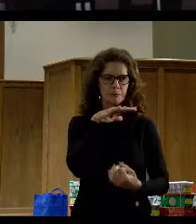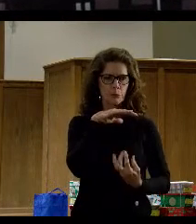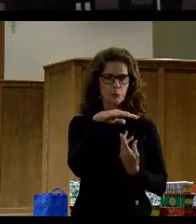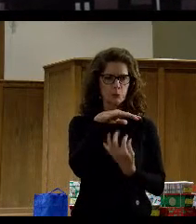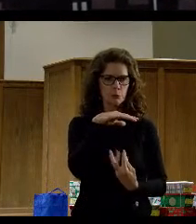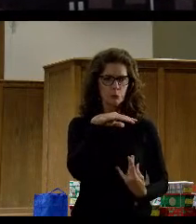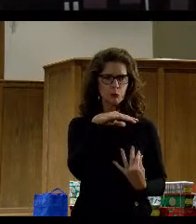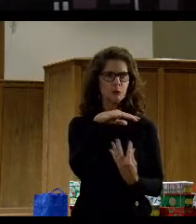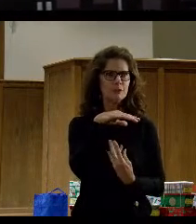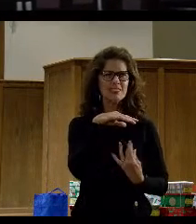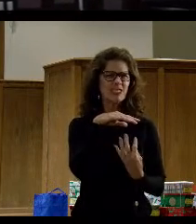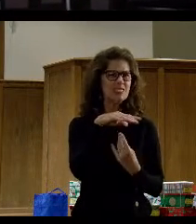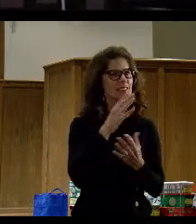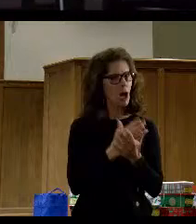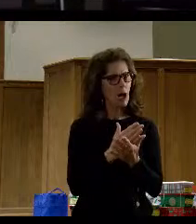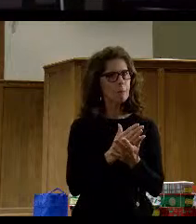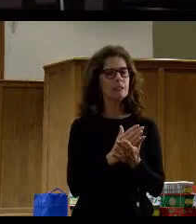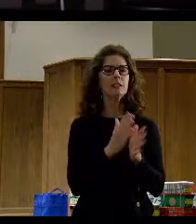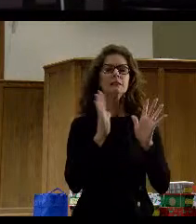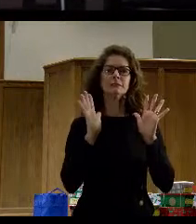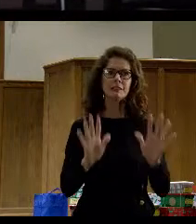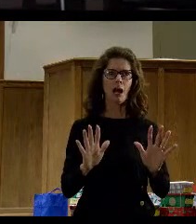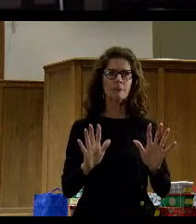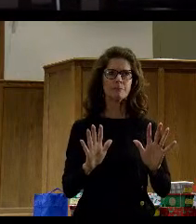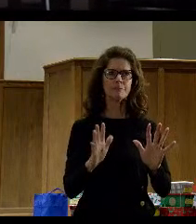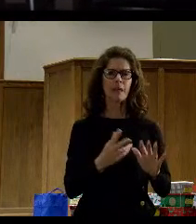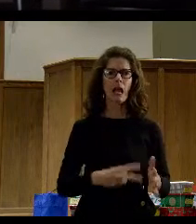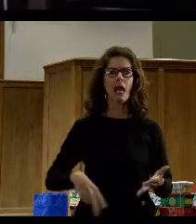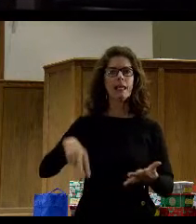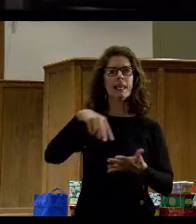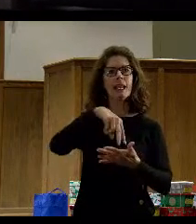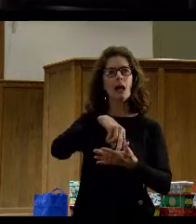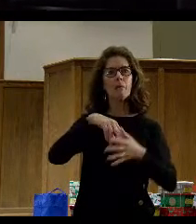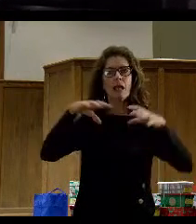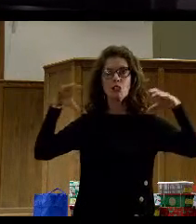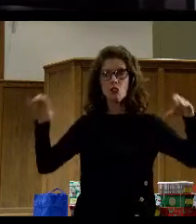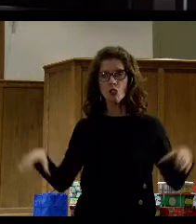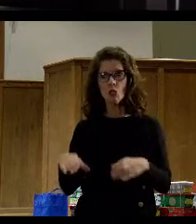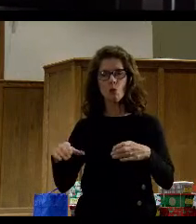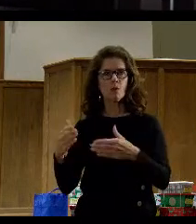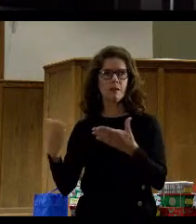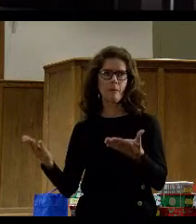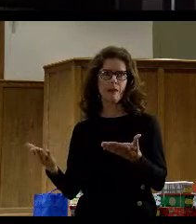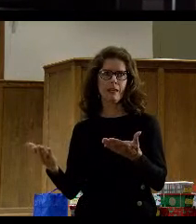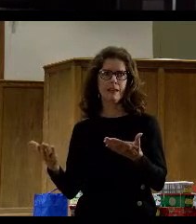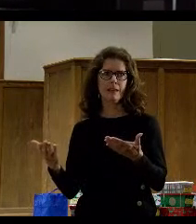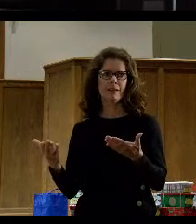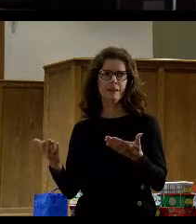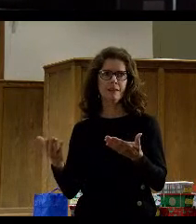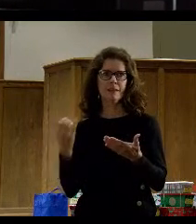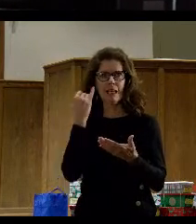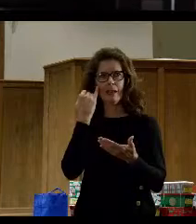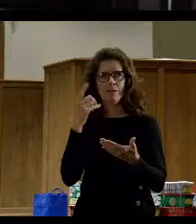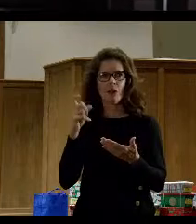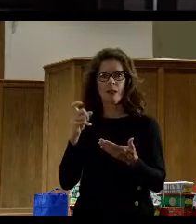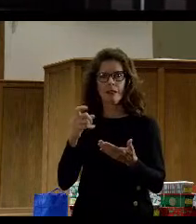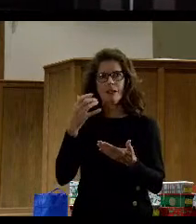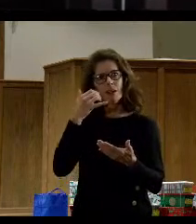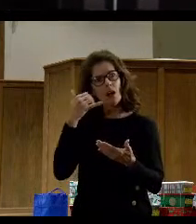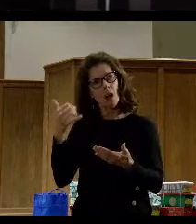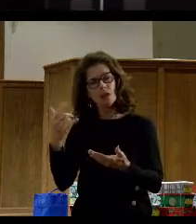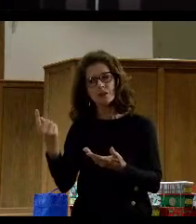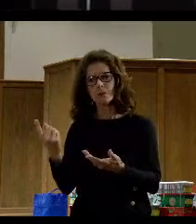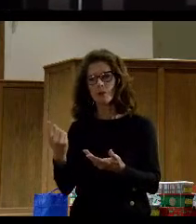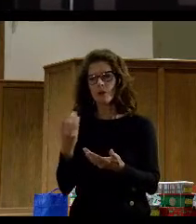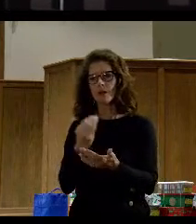you can actually do to solve the problem. Like, if you need to call someone, pick up the phone and dial the number. If you need to purchase a